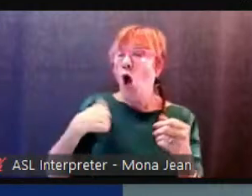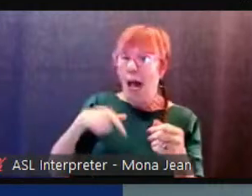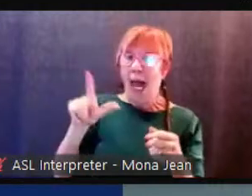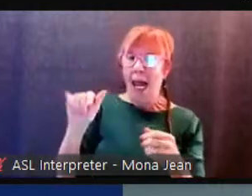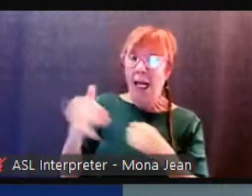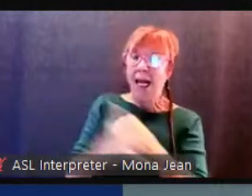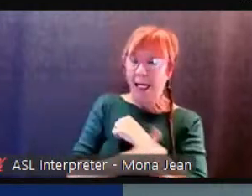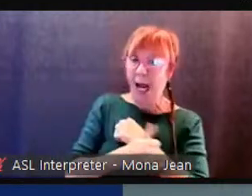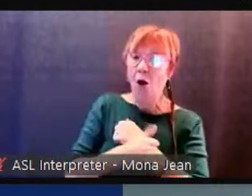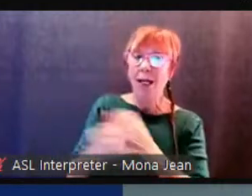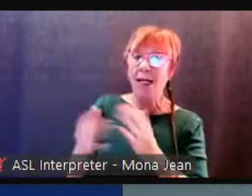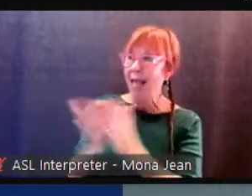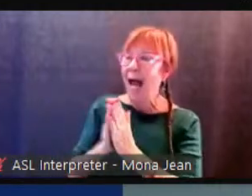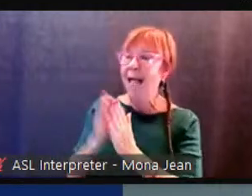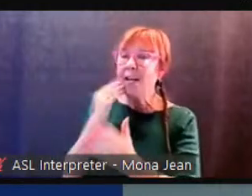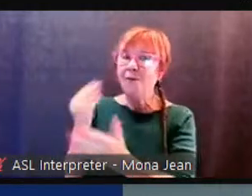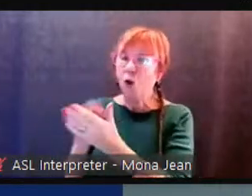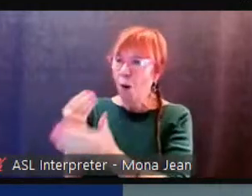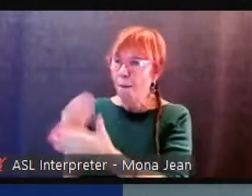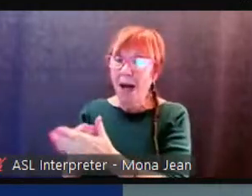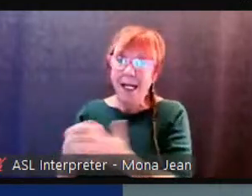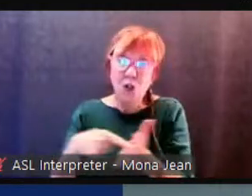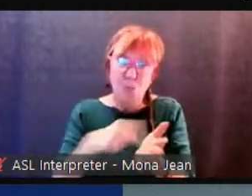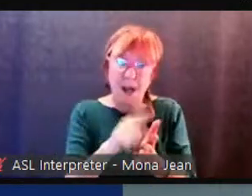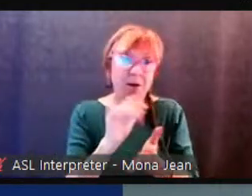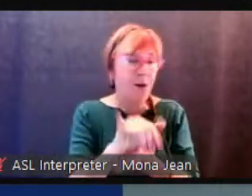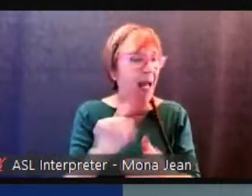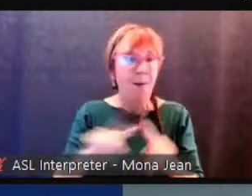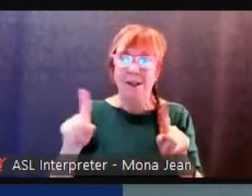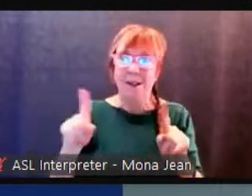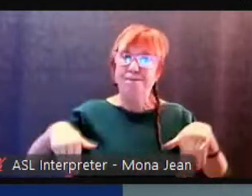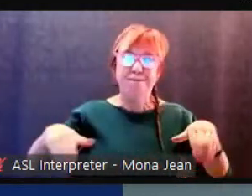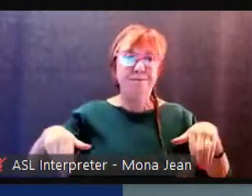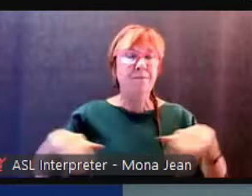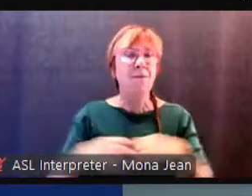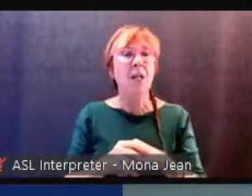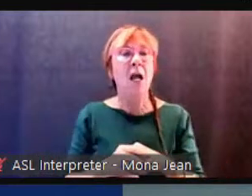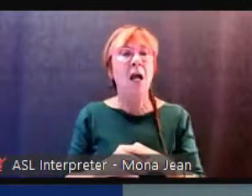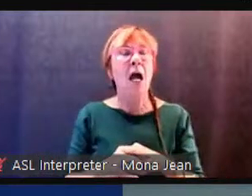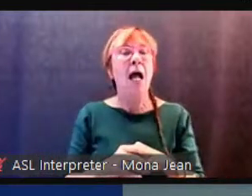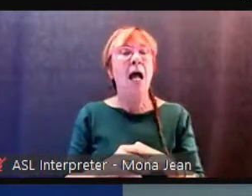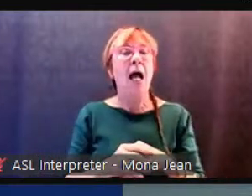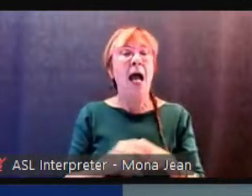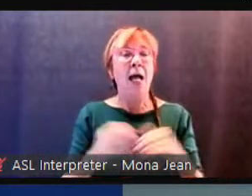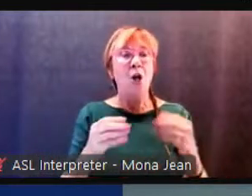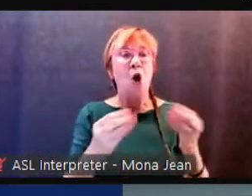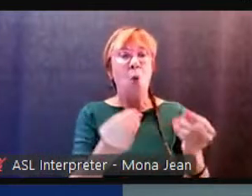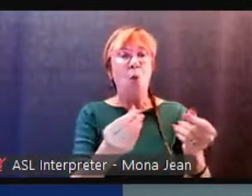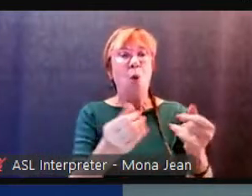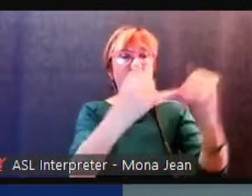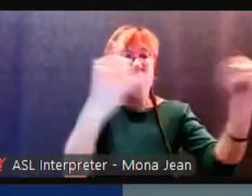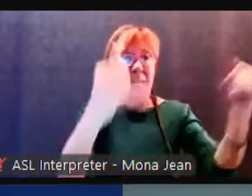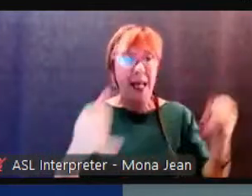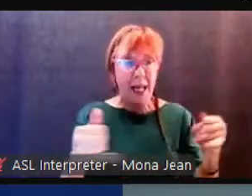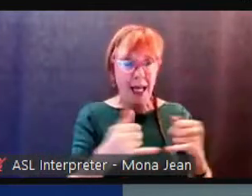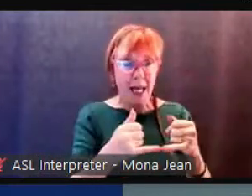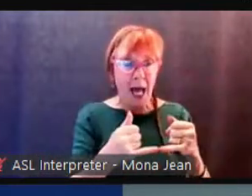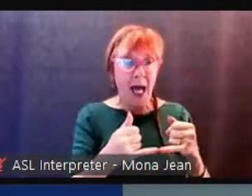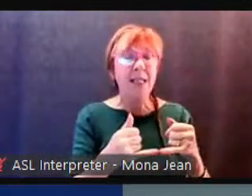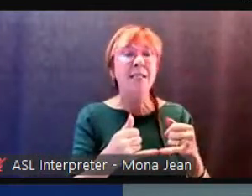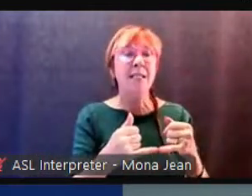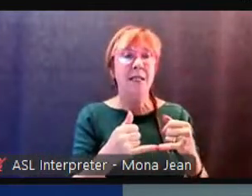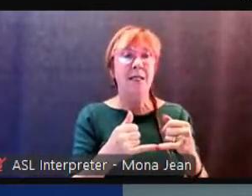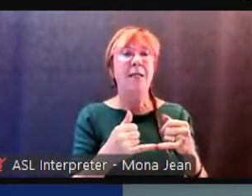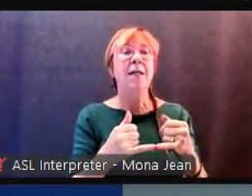with private property surveys, but none has been identified to date. And then property lines are located by measuring survey